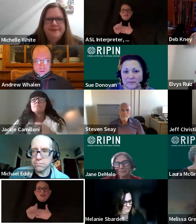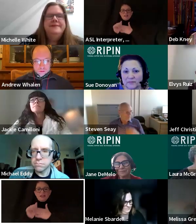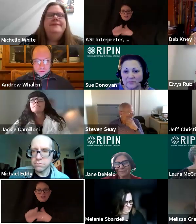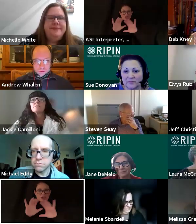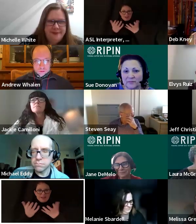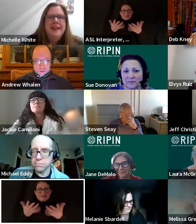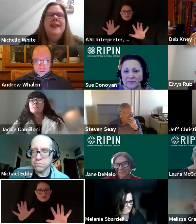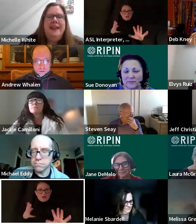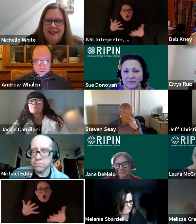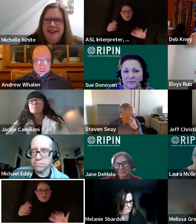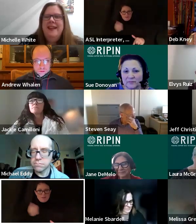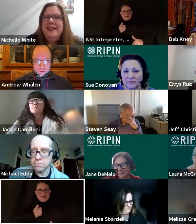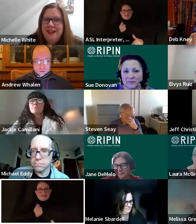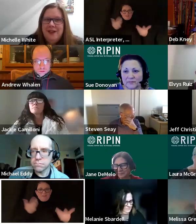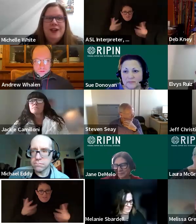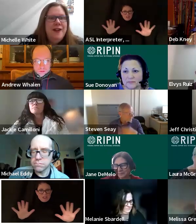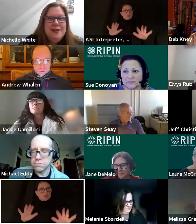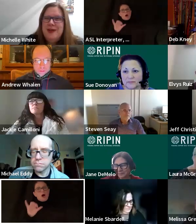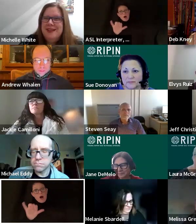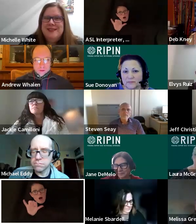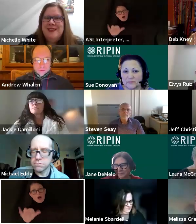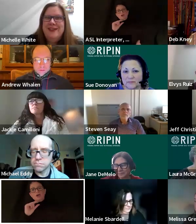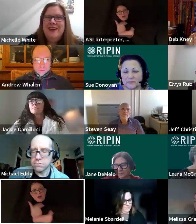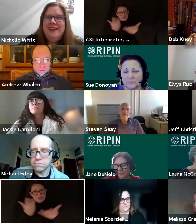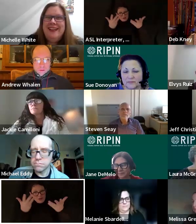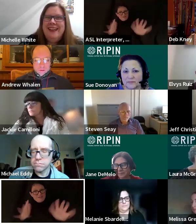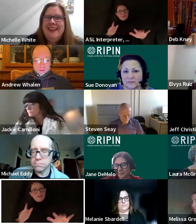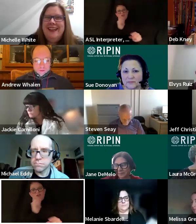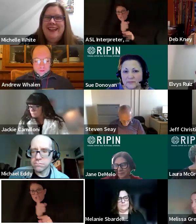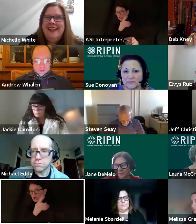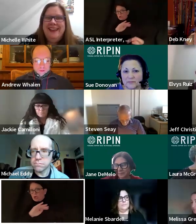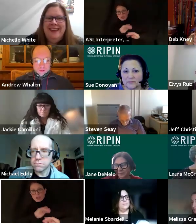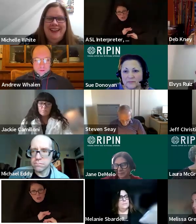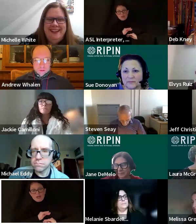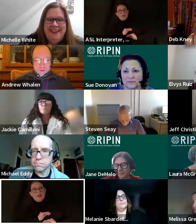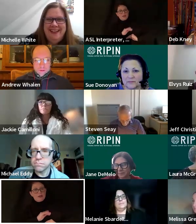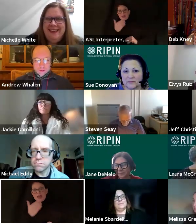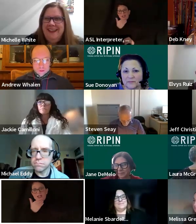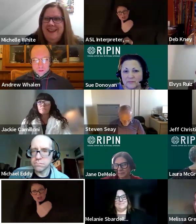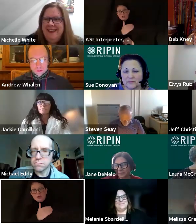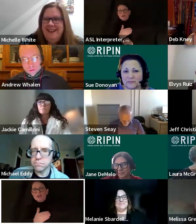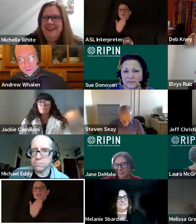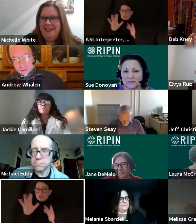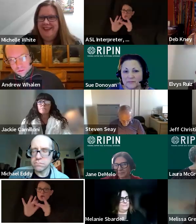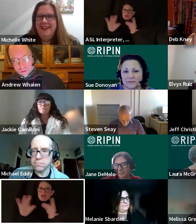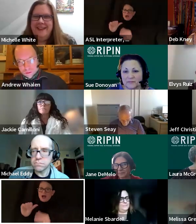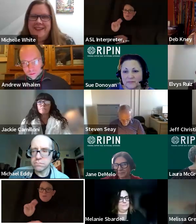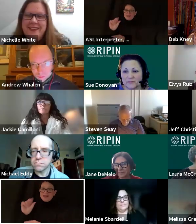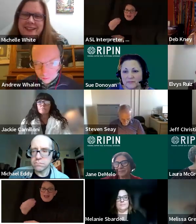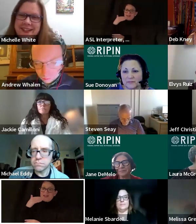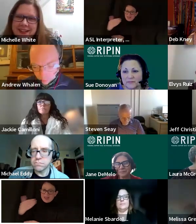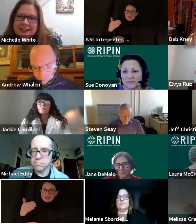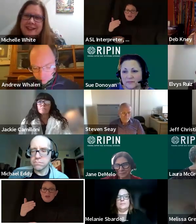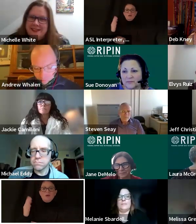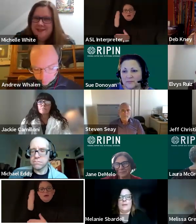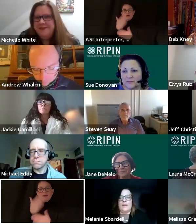series. Yeah, you already Right. graduated, so you're good. That's a good Yeah. good comment though, Anna, because Yeah. we've